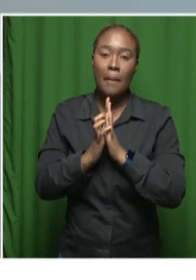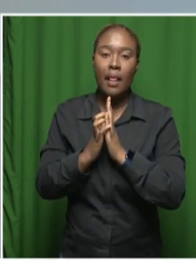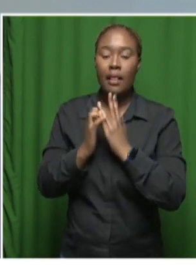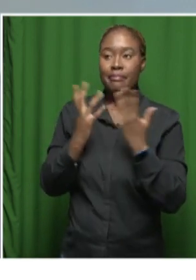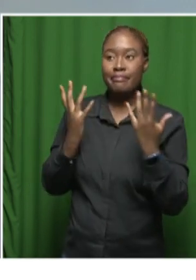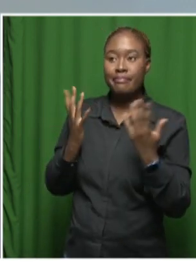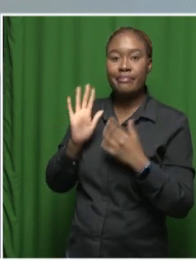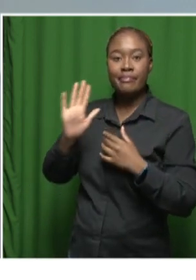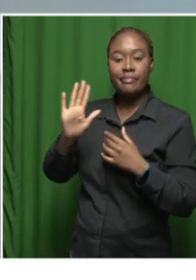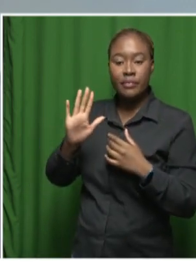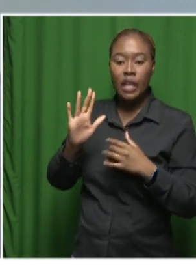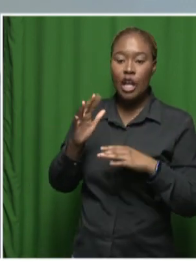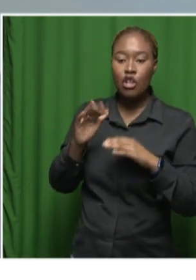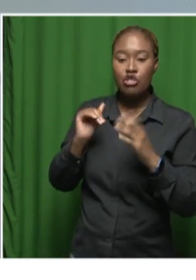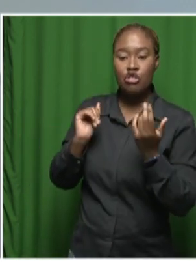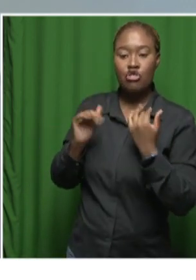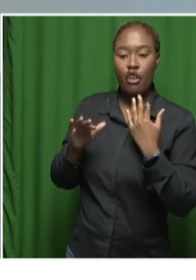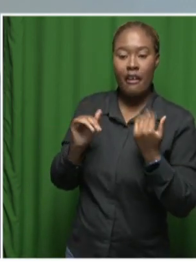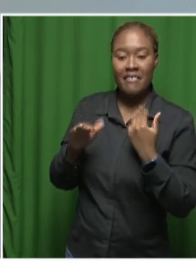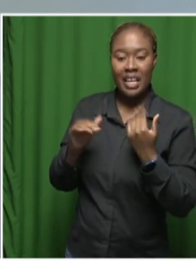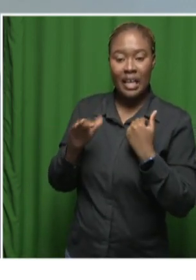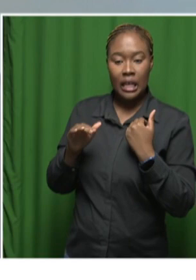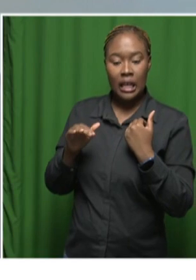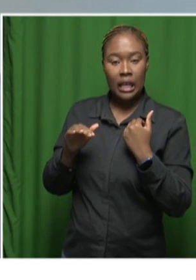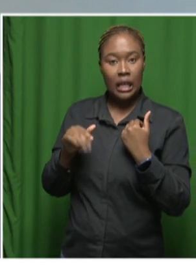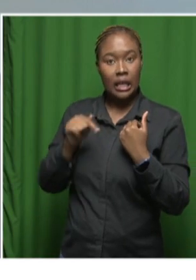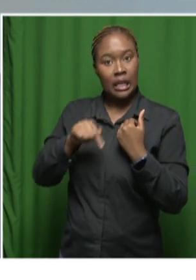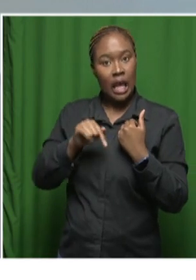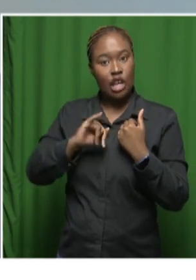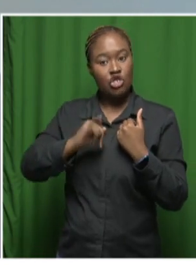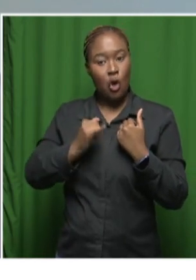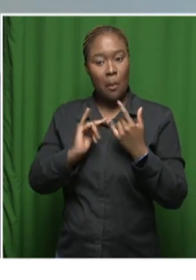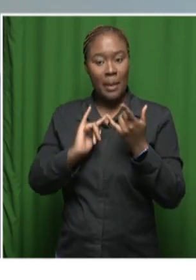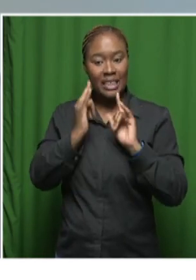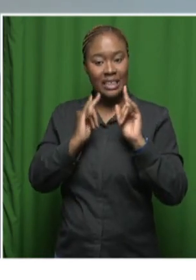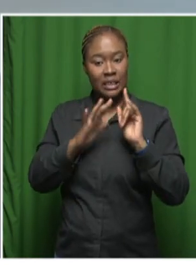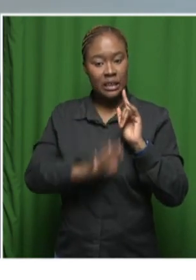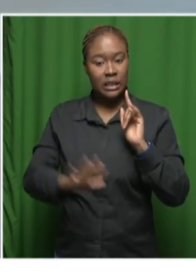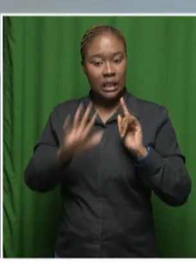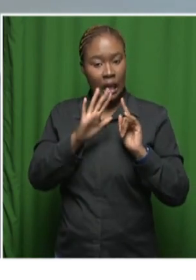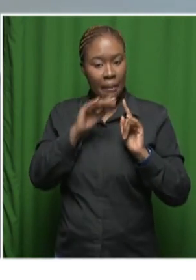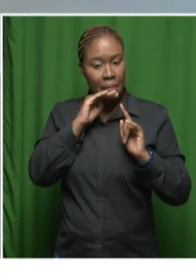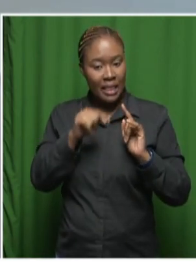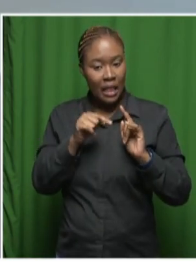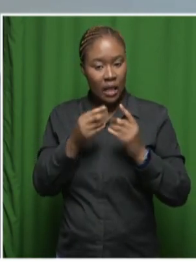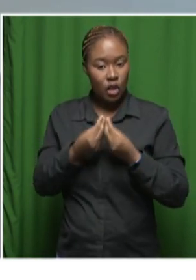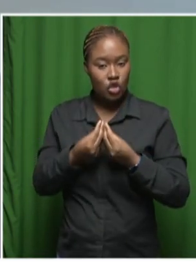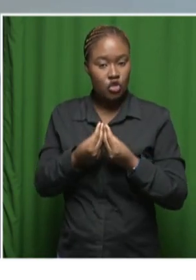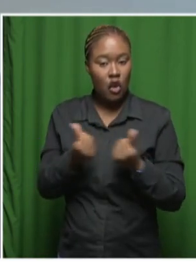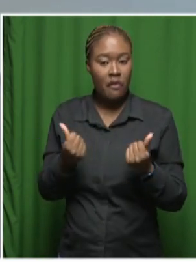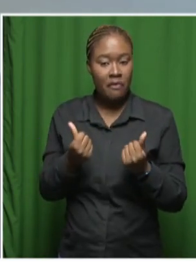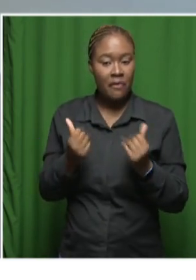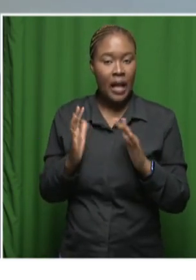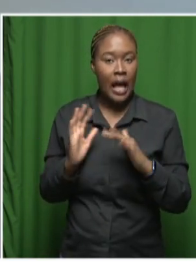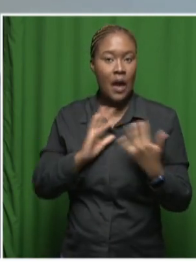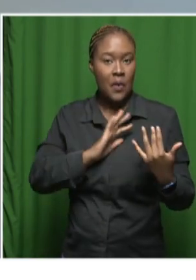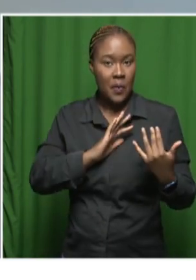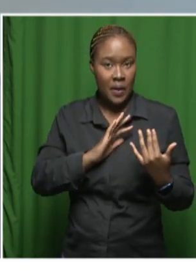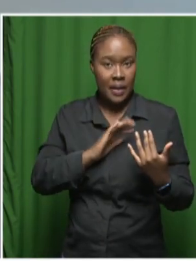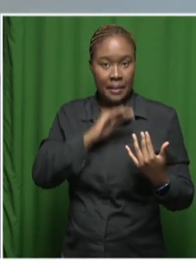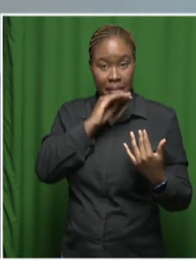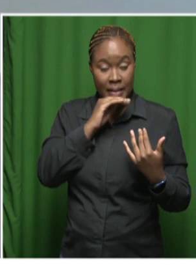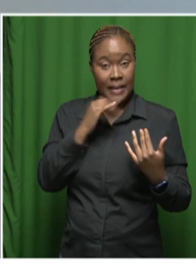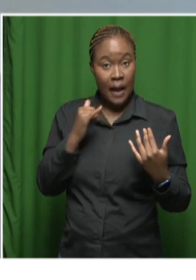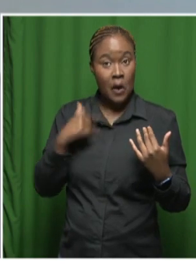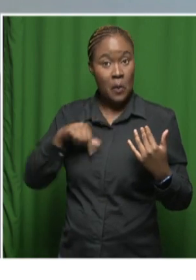just say of traffic congestion, for instance, in the city of Johannesburg, how best can we solve that issue? So what we need to do now is